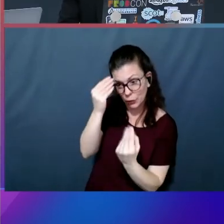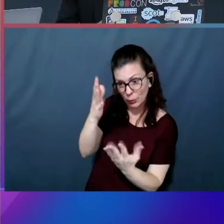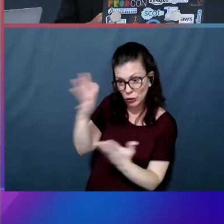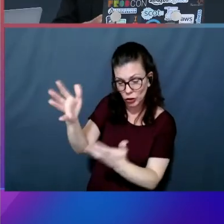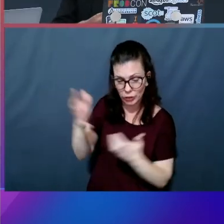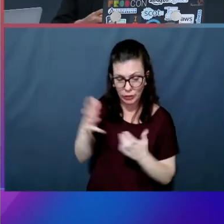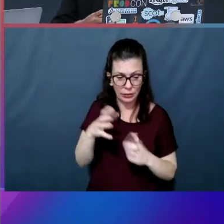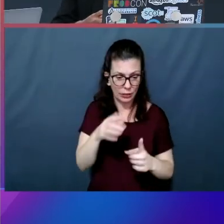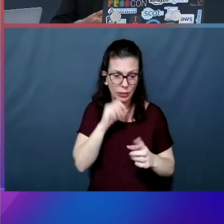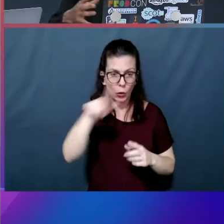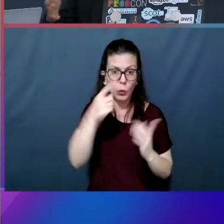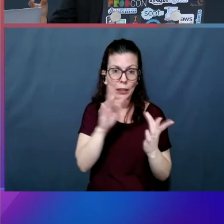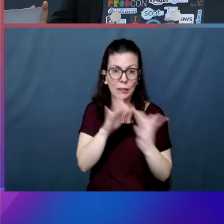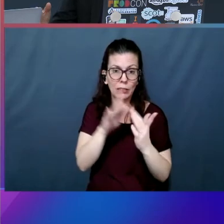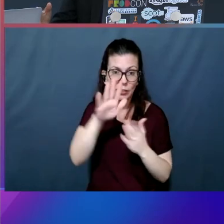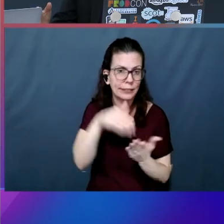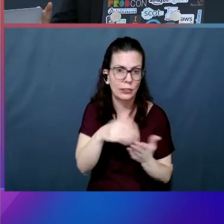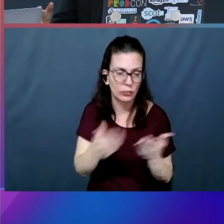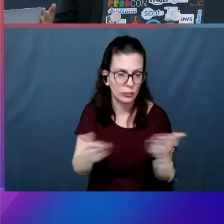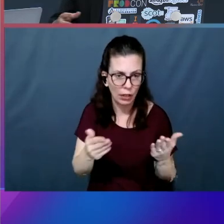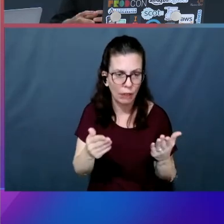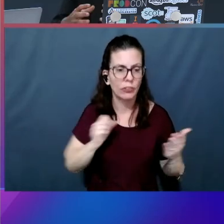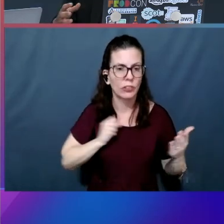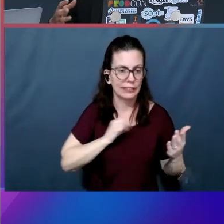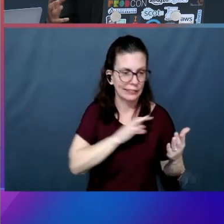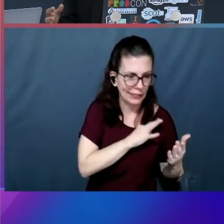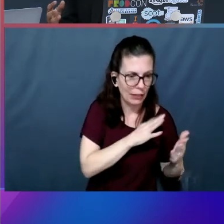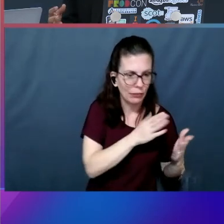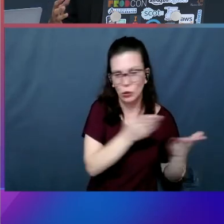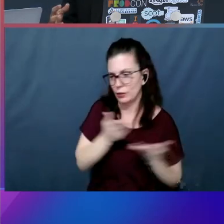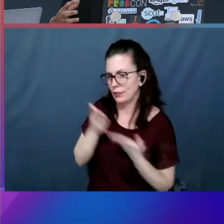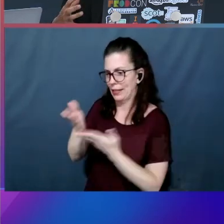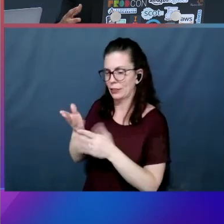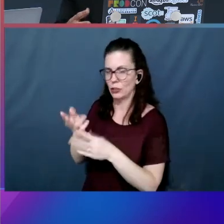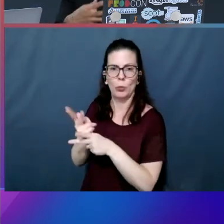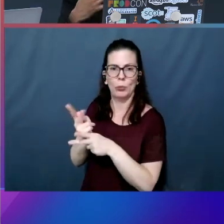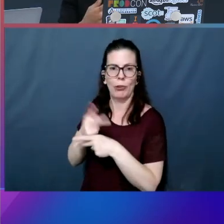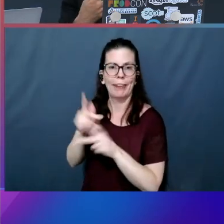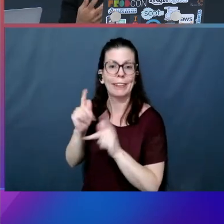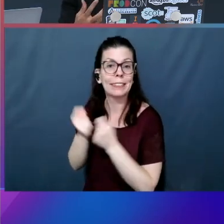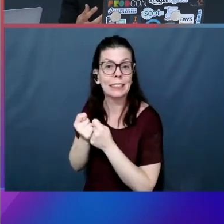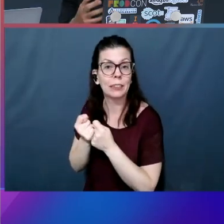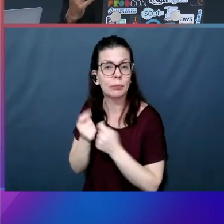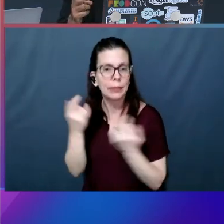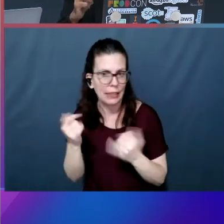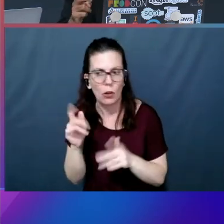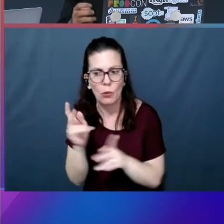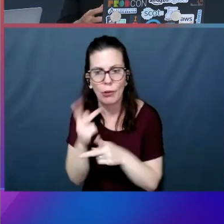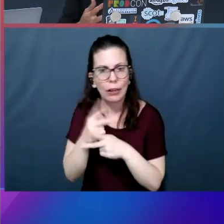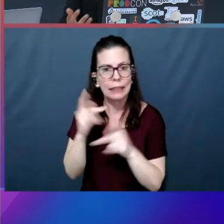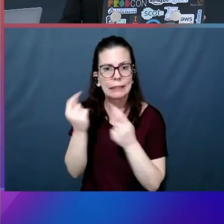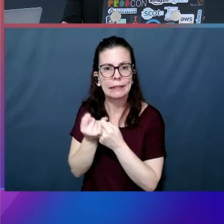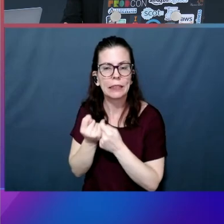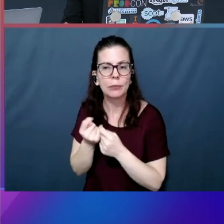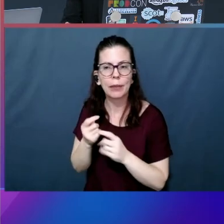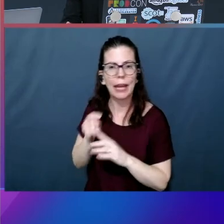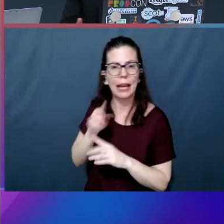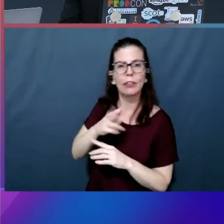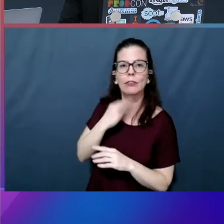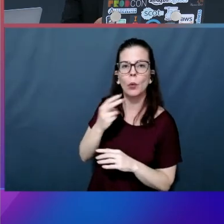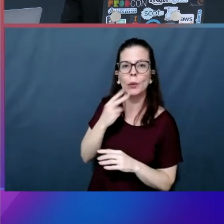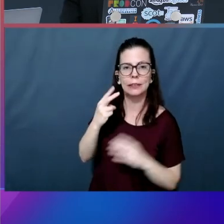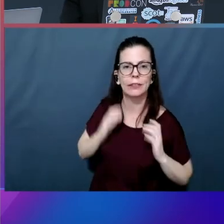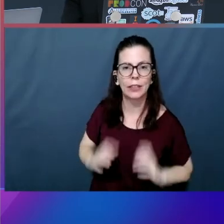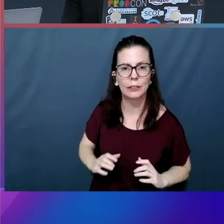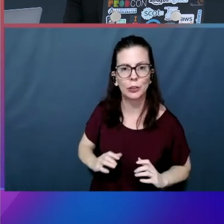stuff and take it to your product teams. Right? Because now the product teams can have voice of the customer's insights into what's happening in the business.